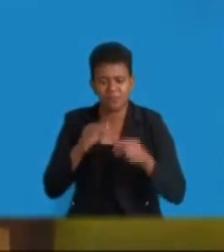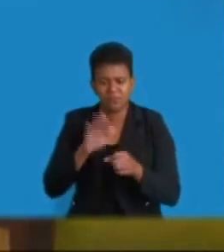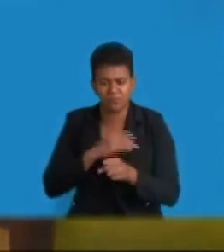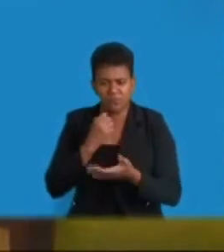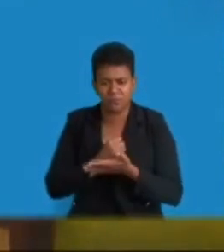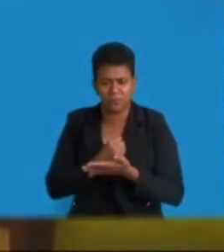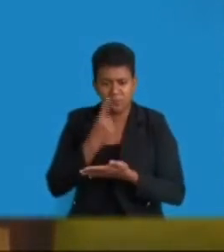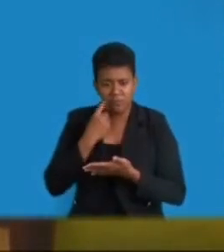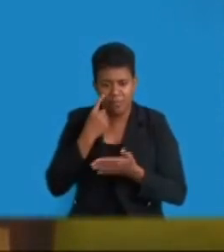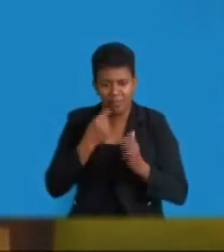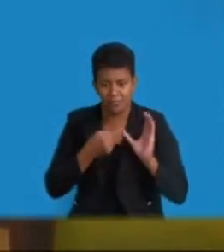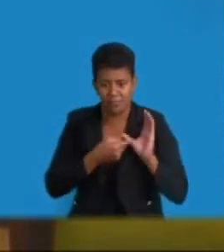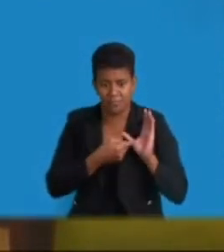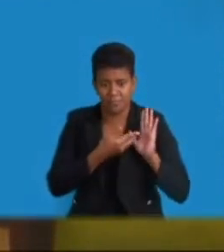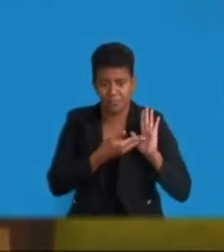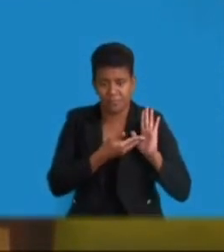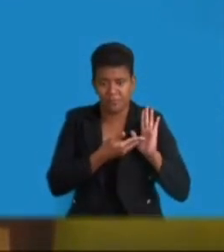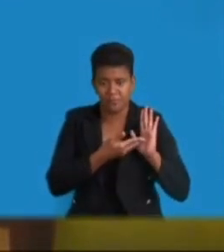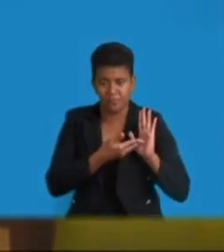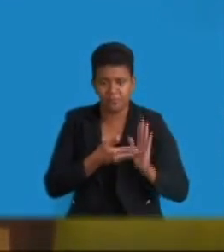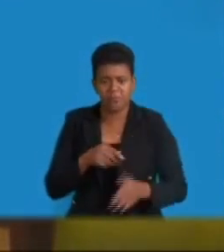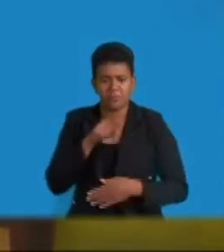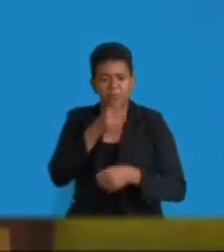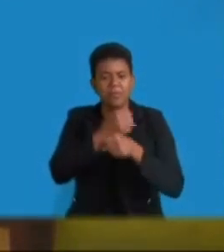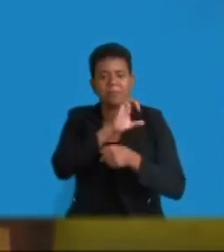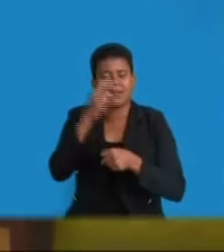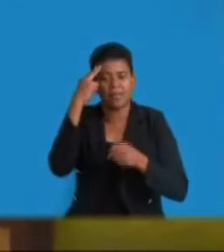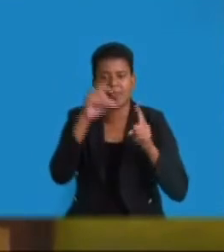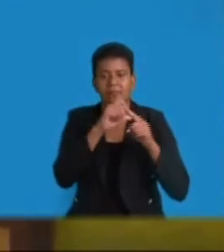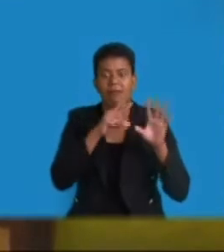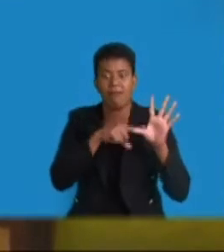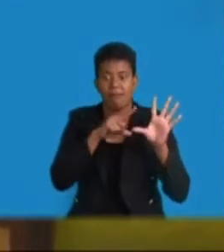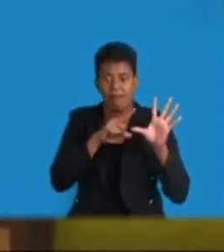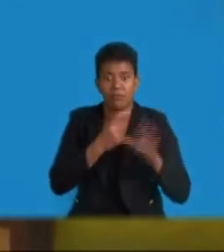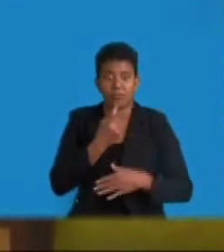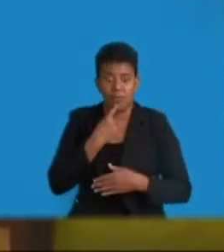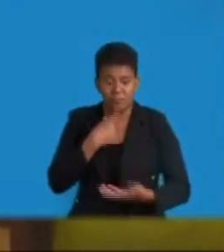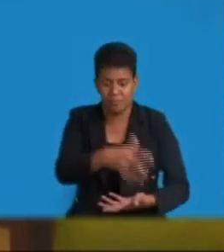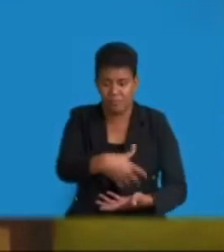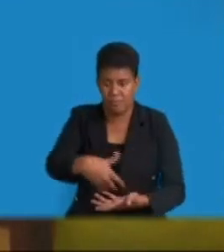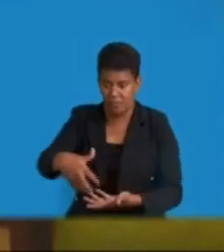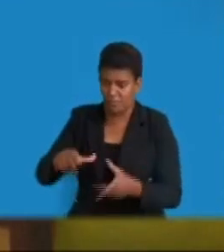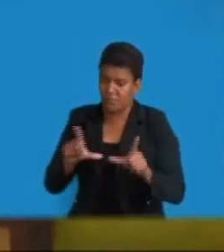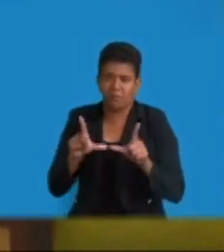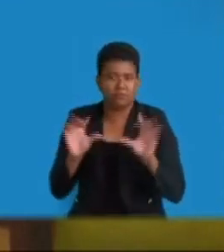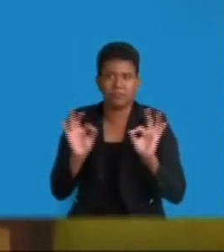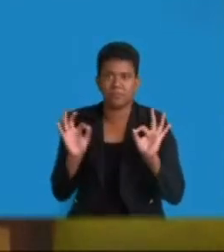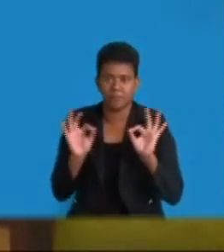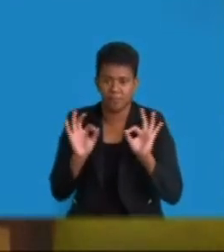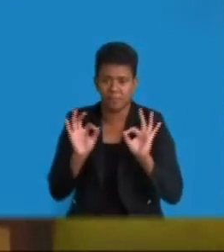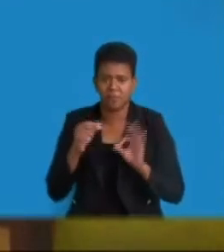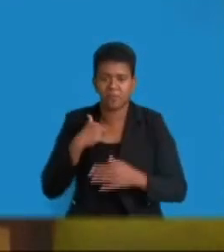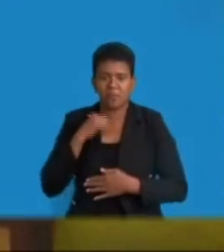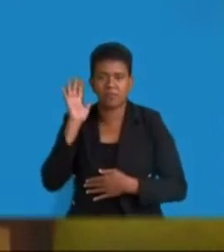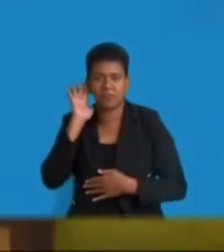There's a company there that's called Dials, who is extracting gravel without any license, I'm told,